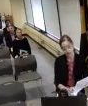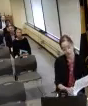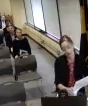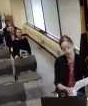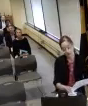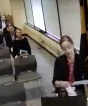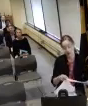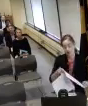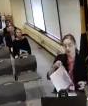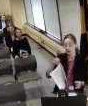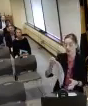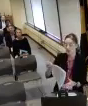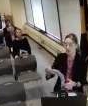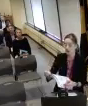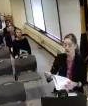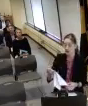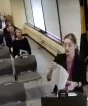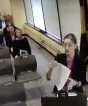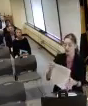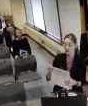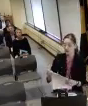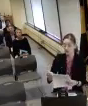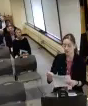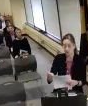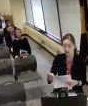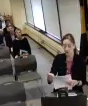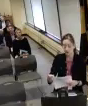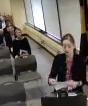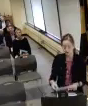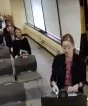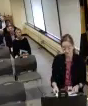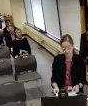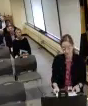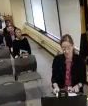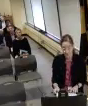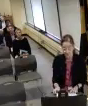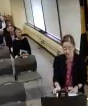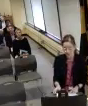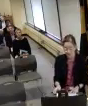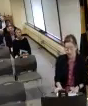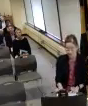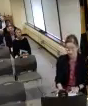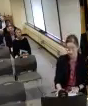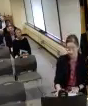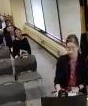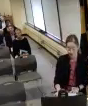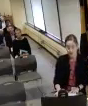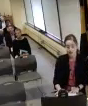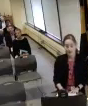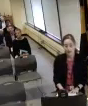night. And currently, the only item remaining on this project is final paving. Next slide.